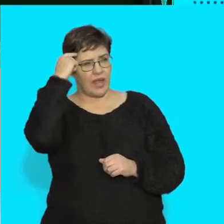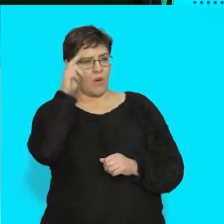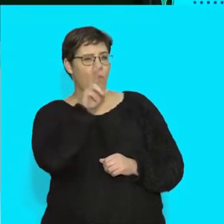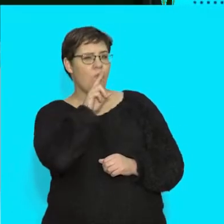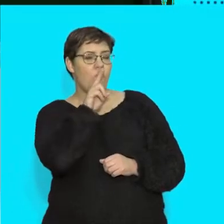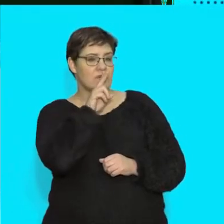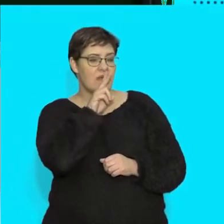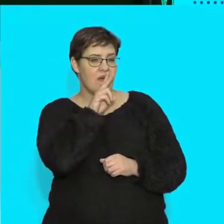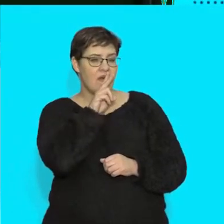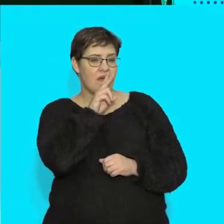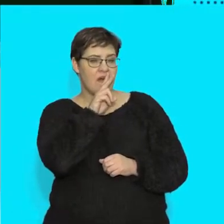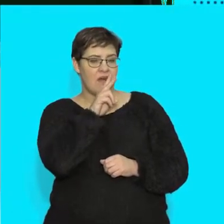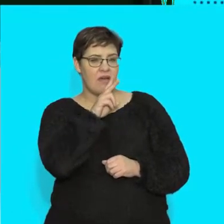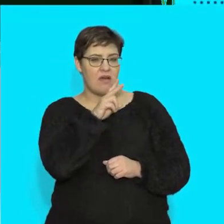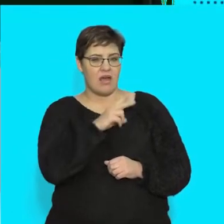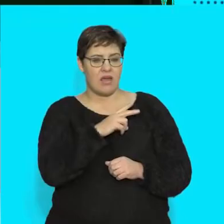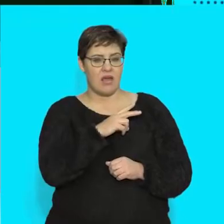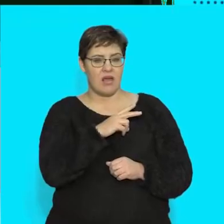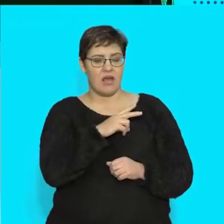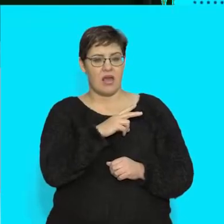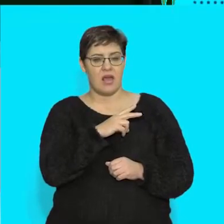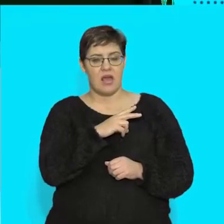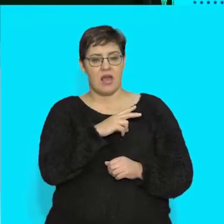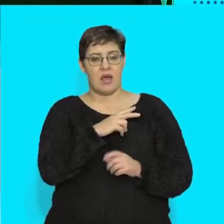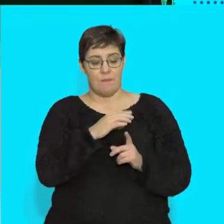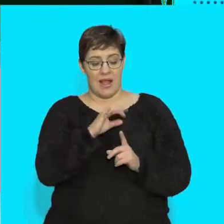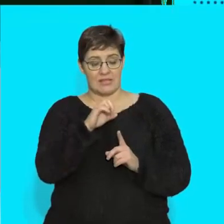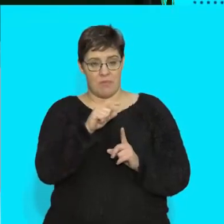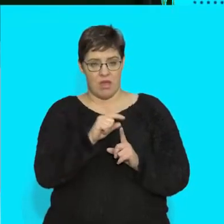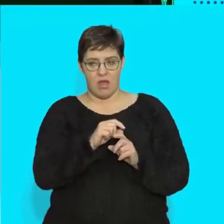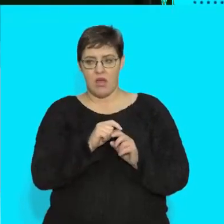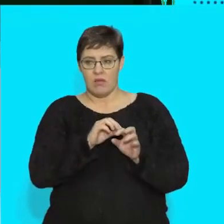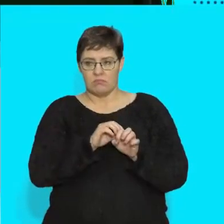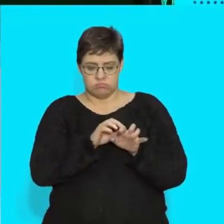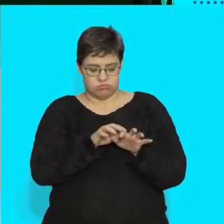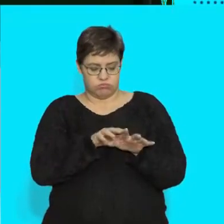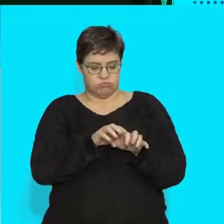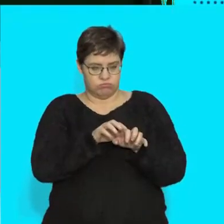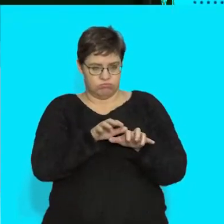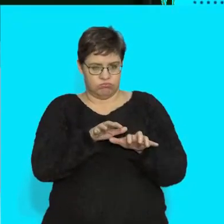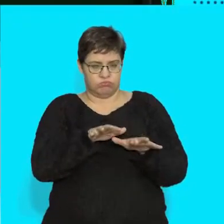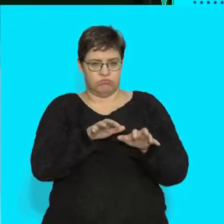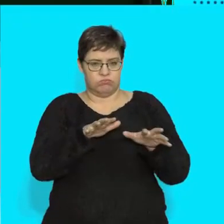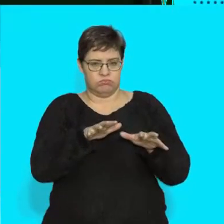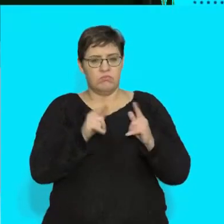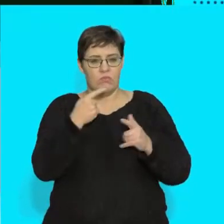is totally coming out, this blood plasma, if it's seeping out and seeping out, what do you think